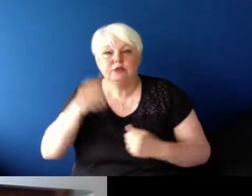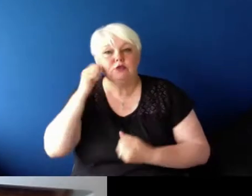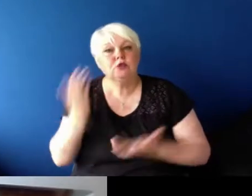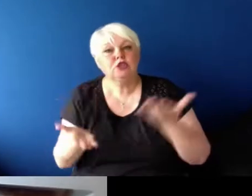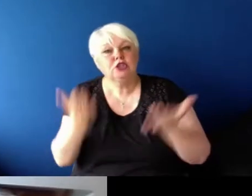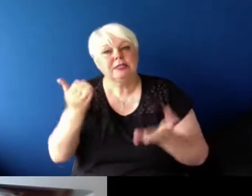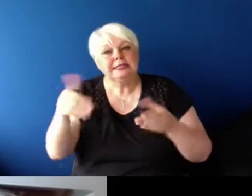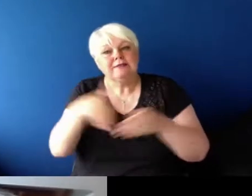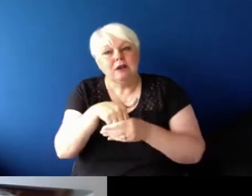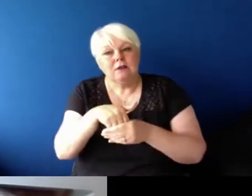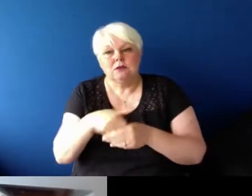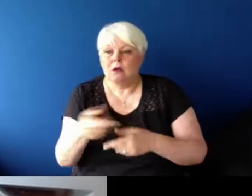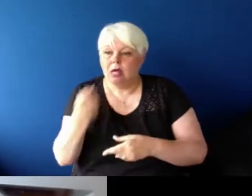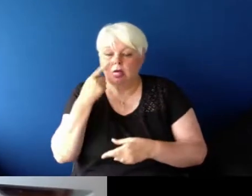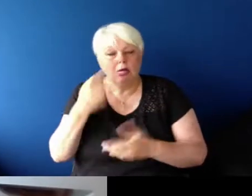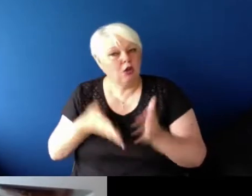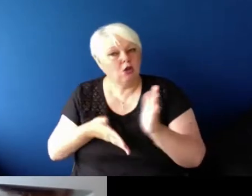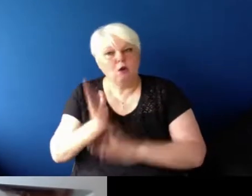went for it anyway.